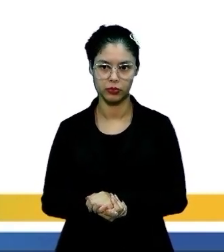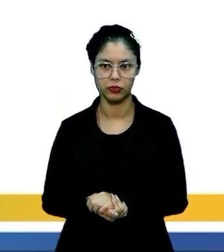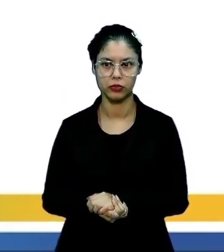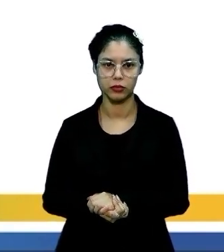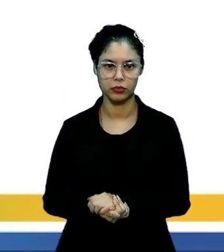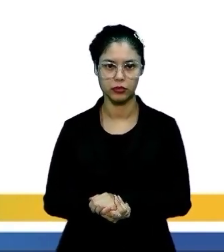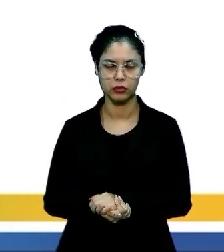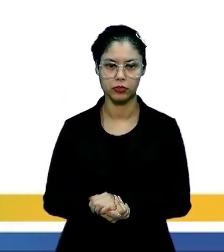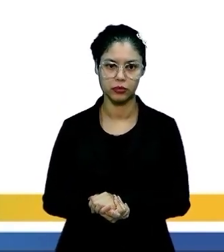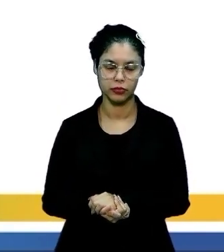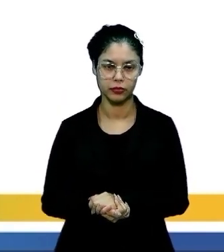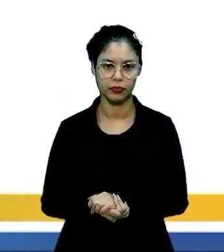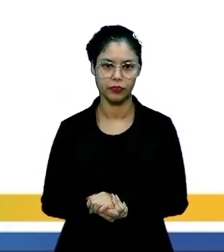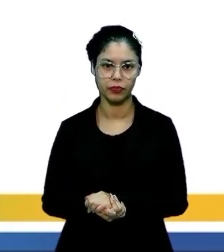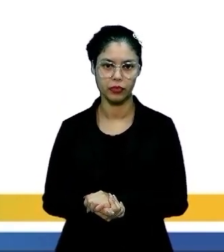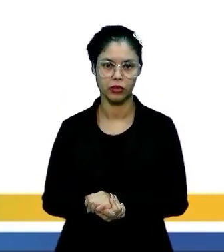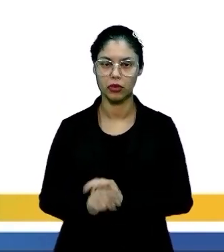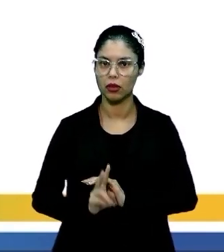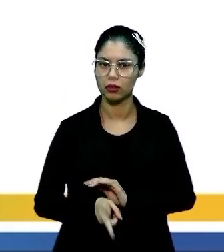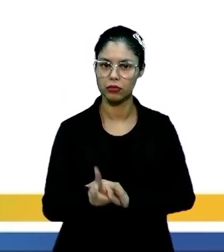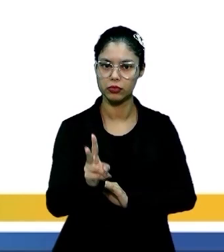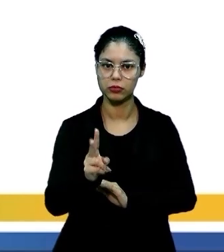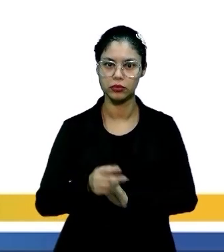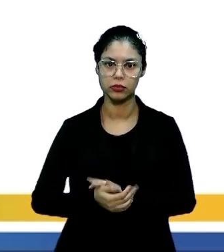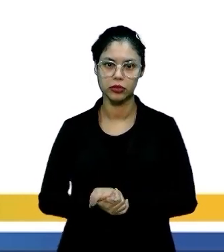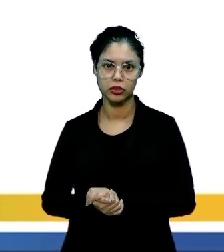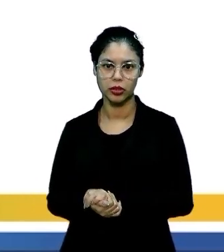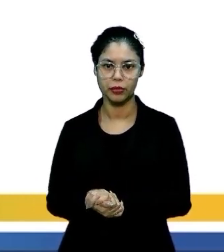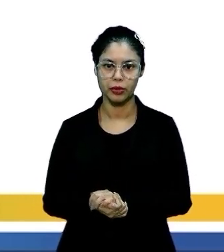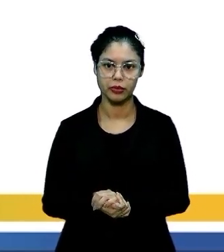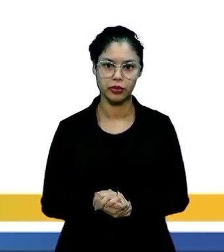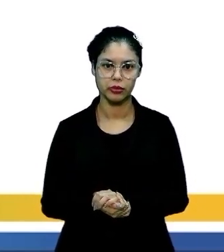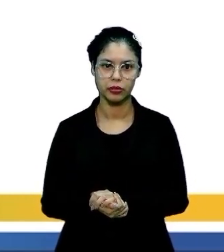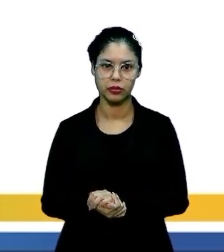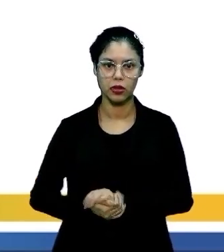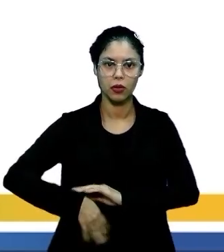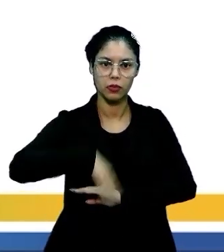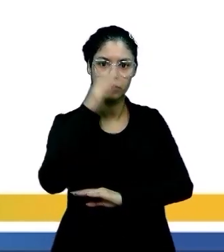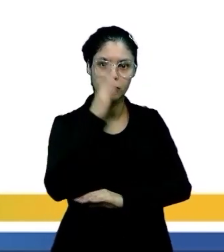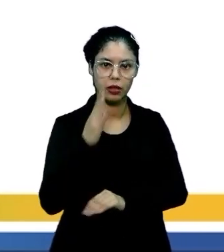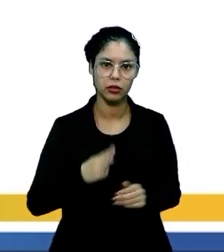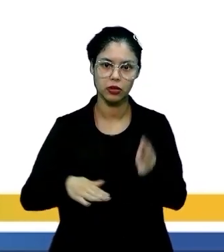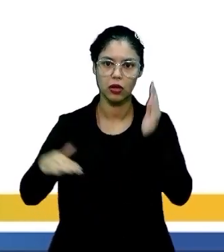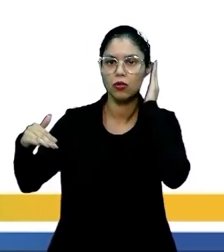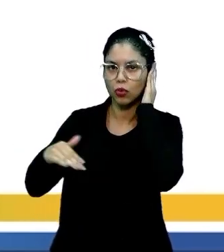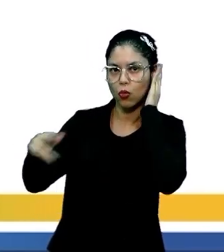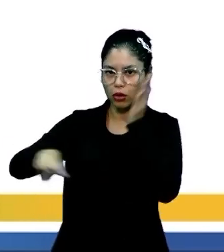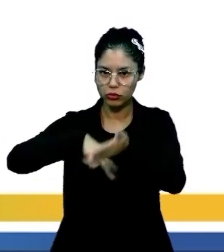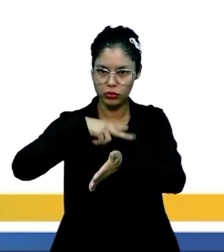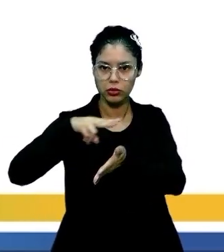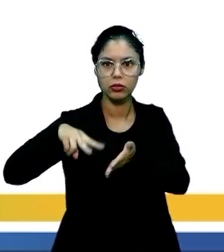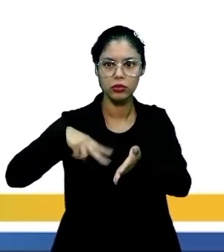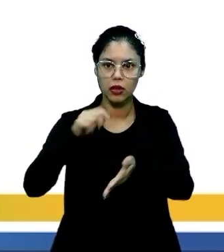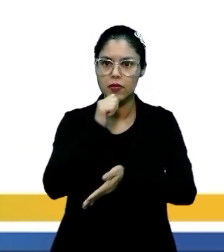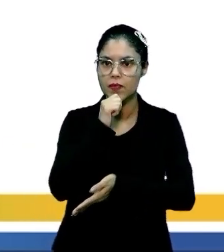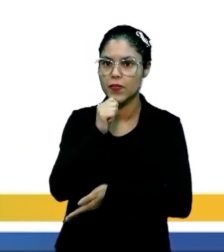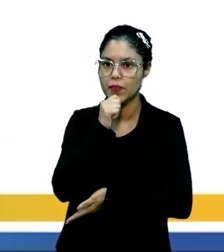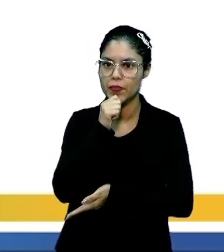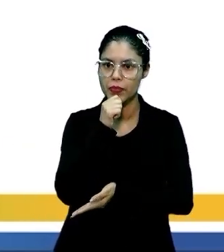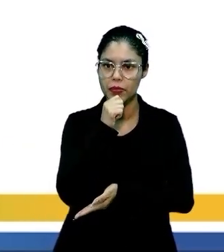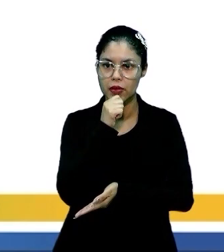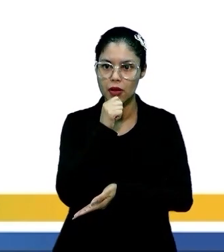72. Nós temos a continuação. Brazilian hip hop is one of the world's major hip